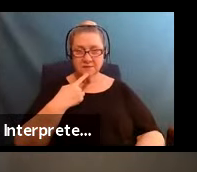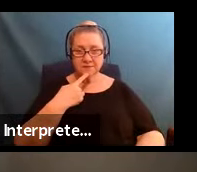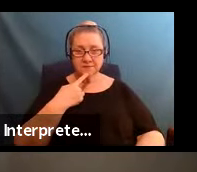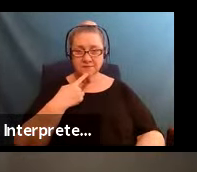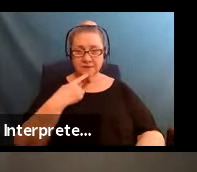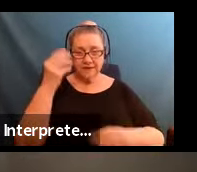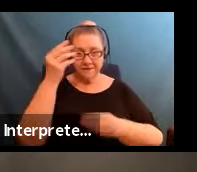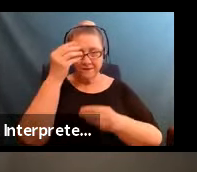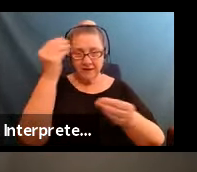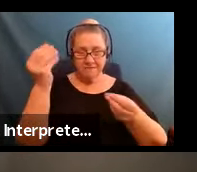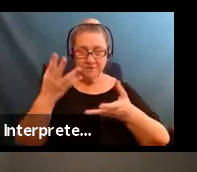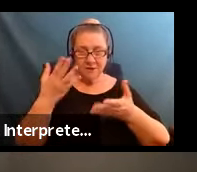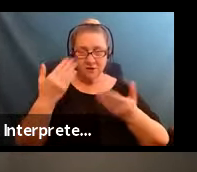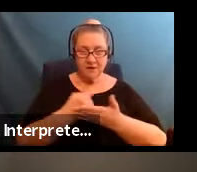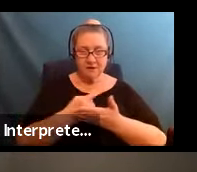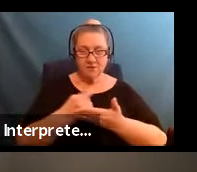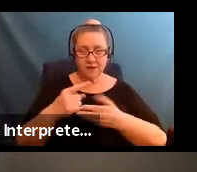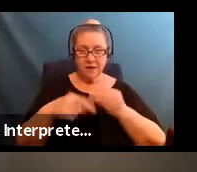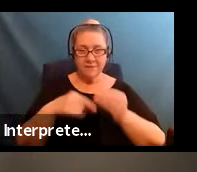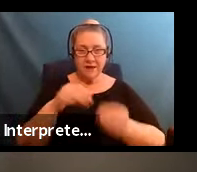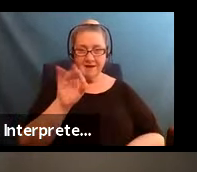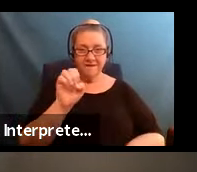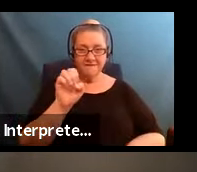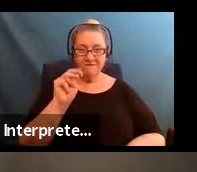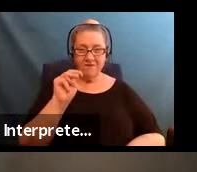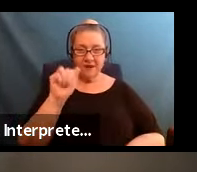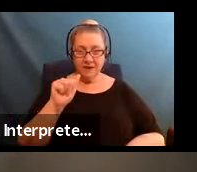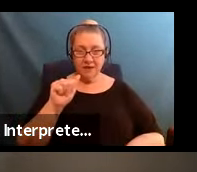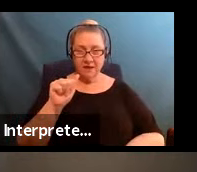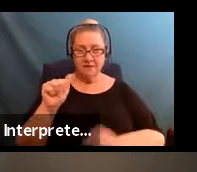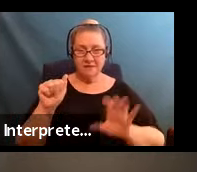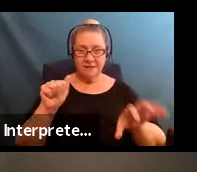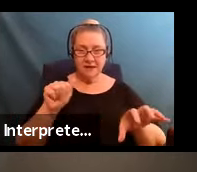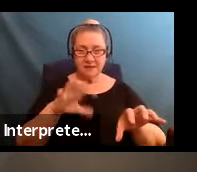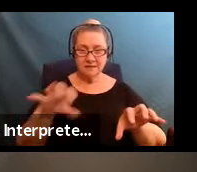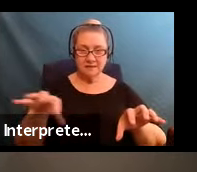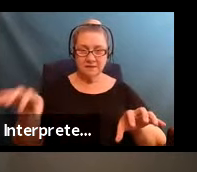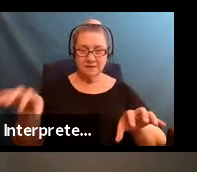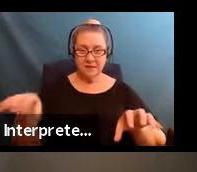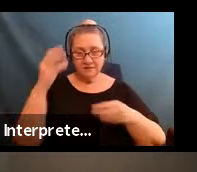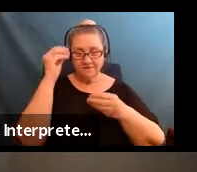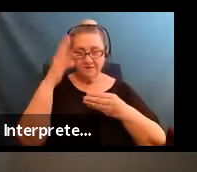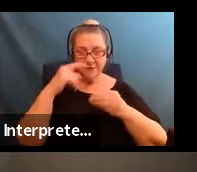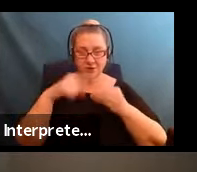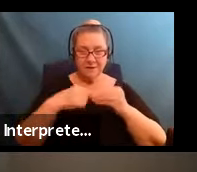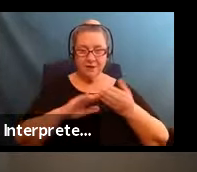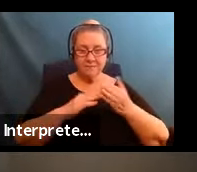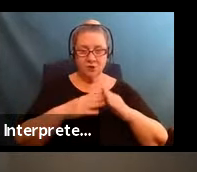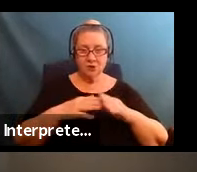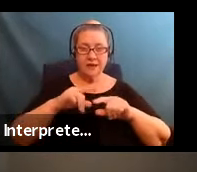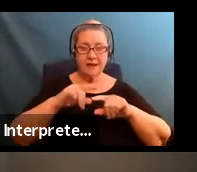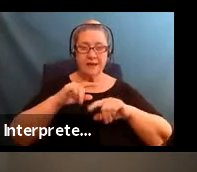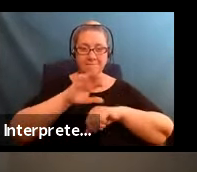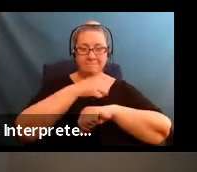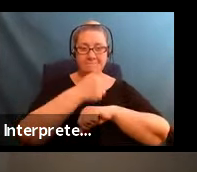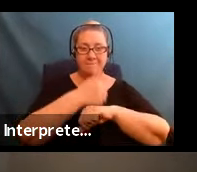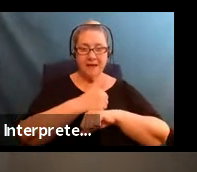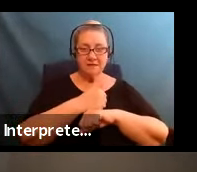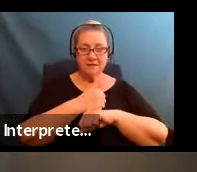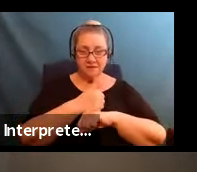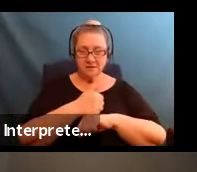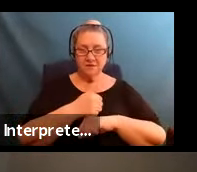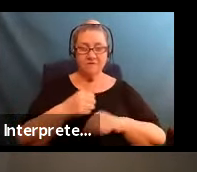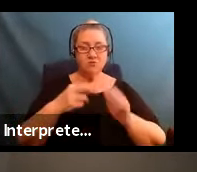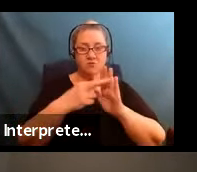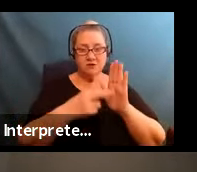information we've gotten this week about the FEMA sites and the ability for community-based organizations to sign up, to be able to register people for appointments